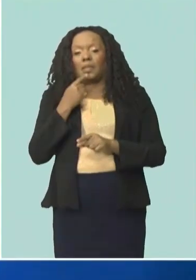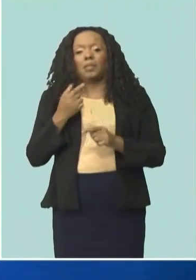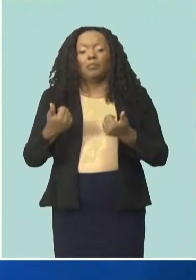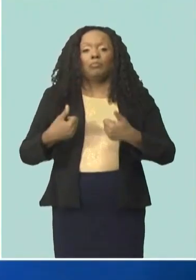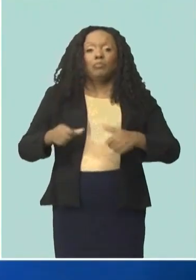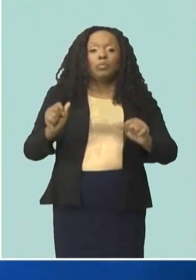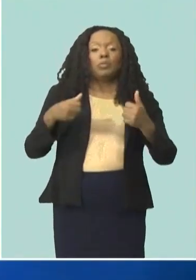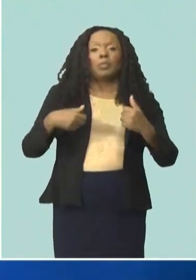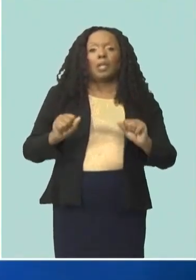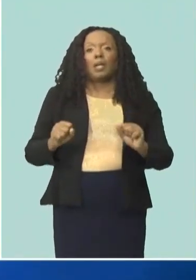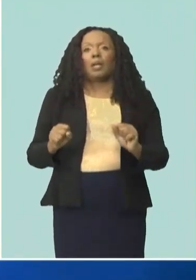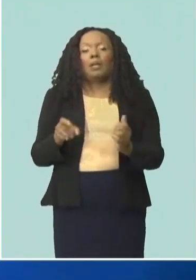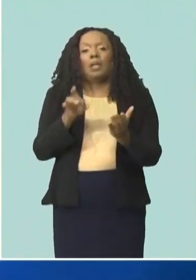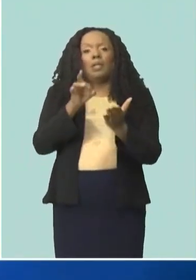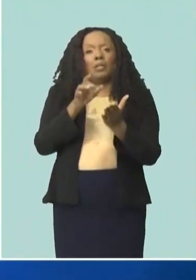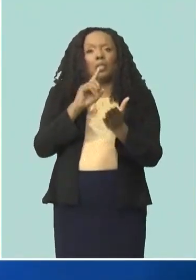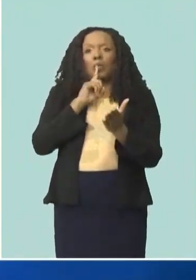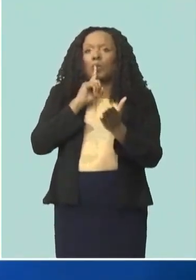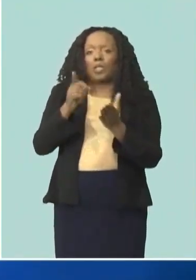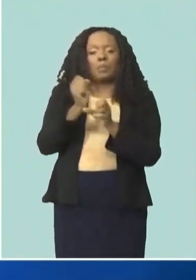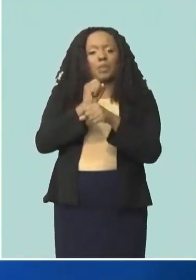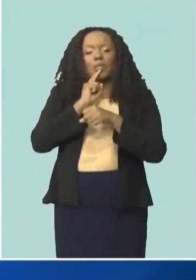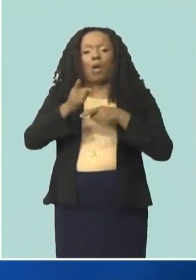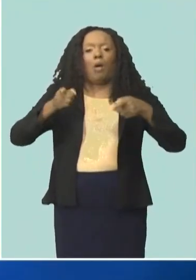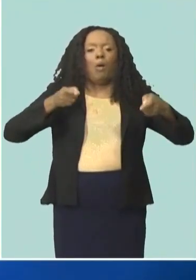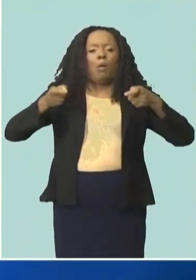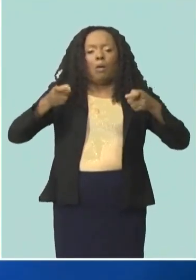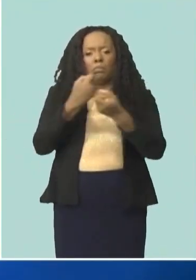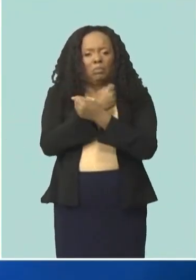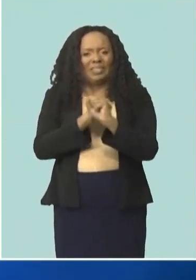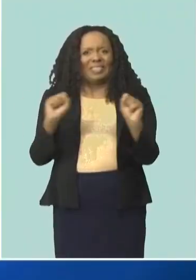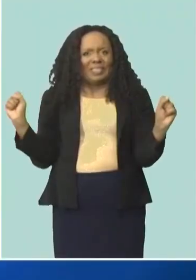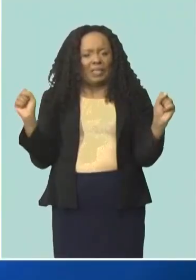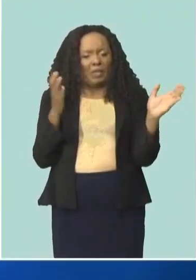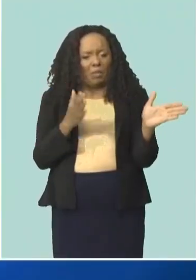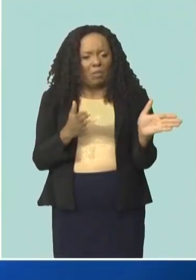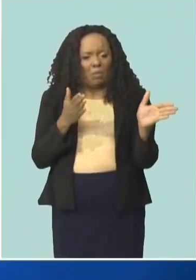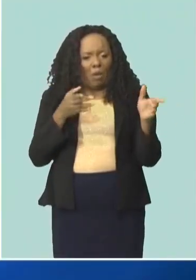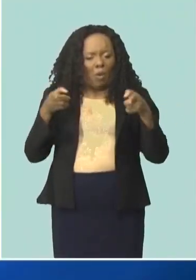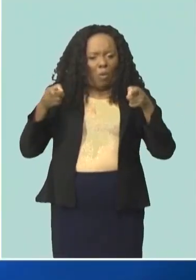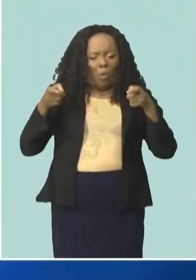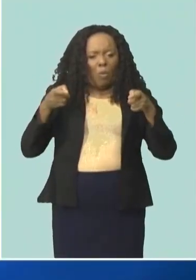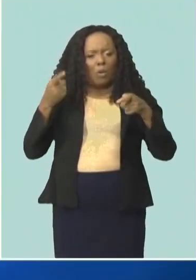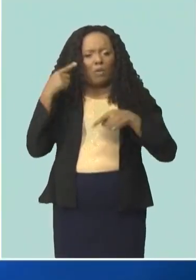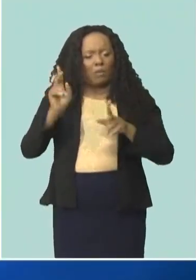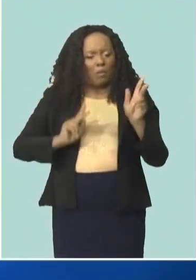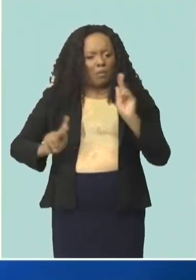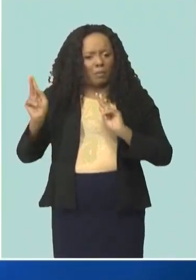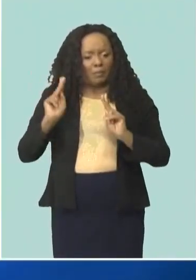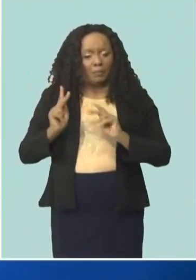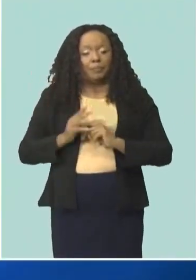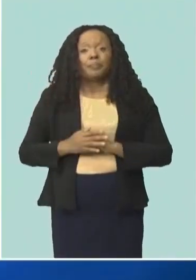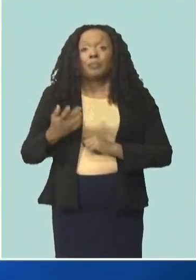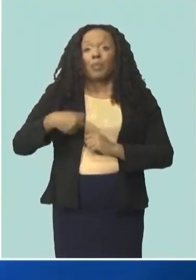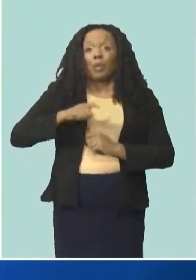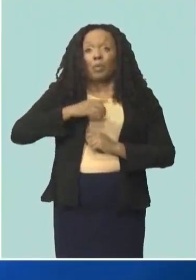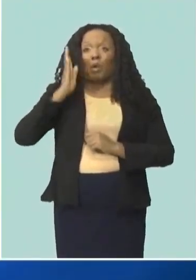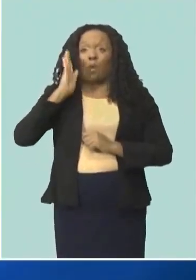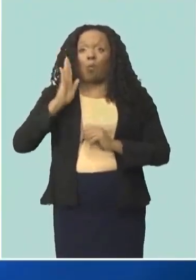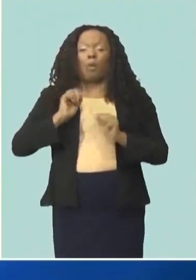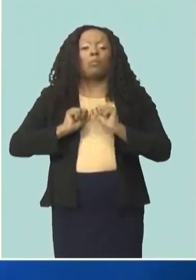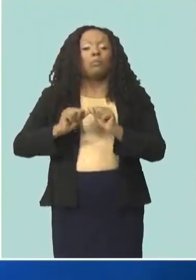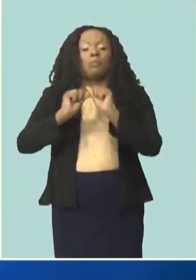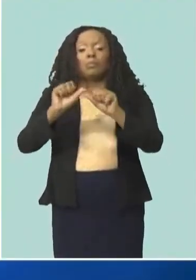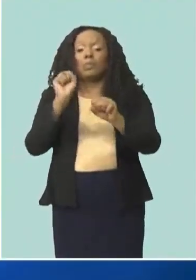aims to rid the streets of hazards and restore a sense of safety and order for the public. We will continue to use all